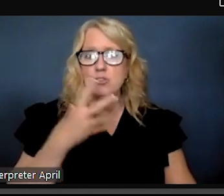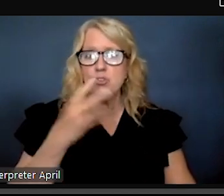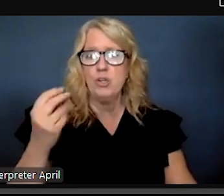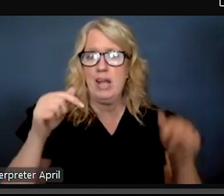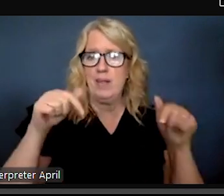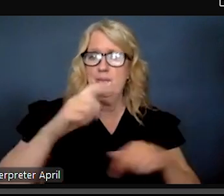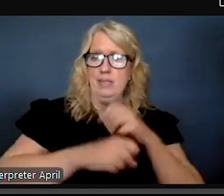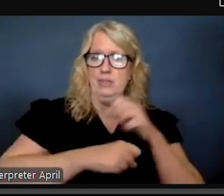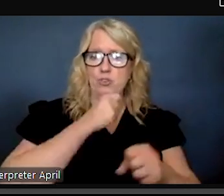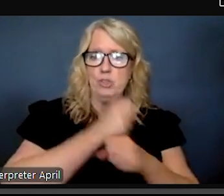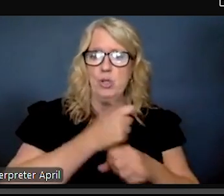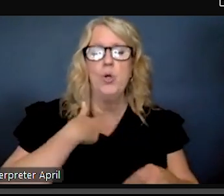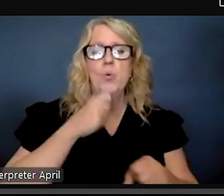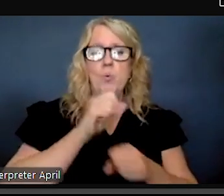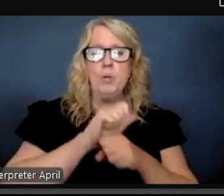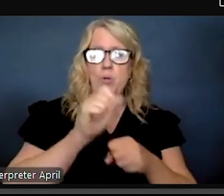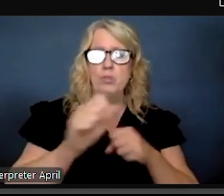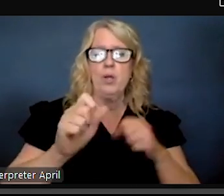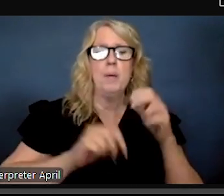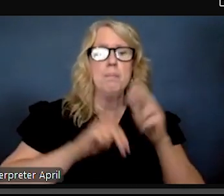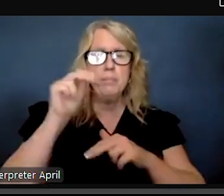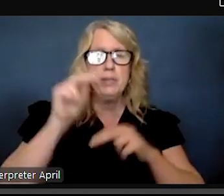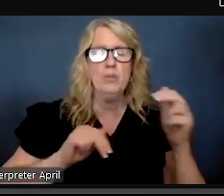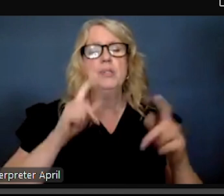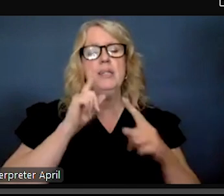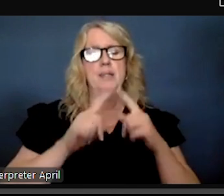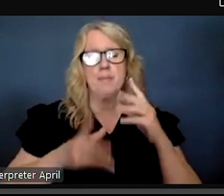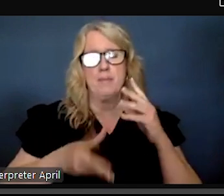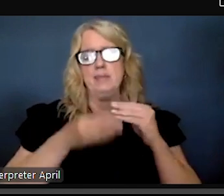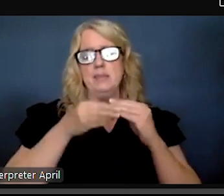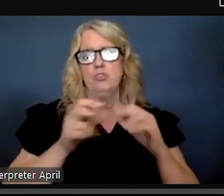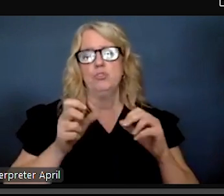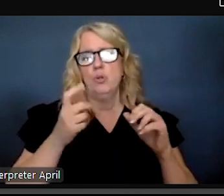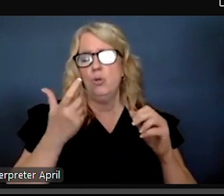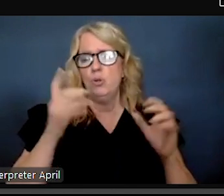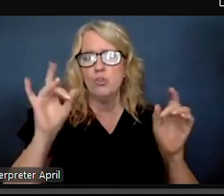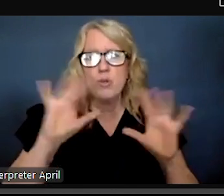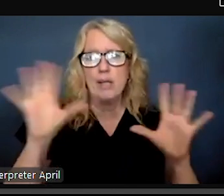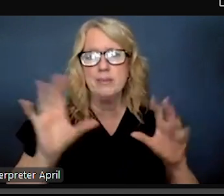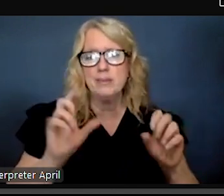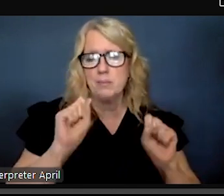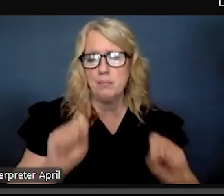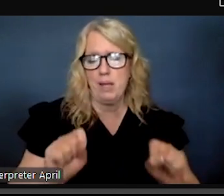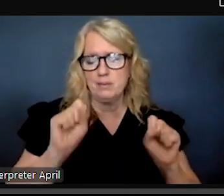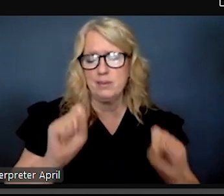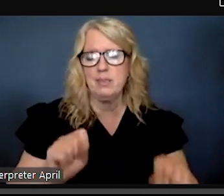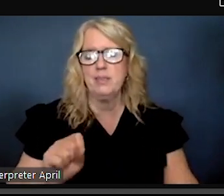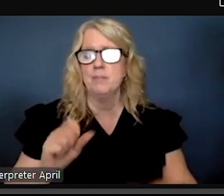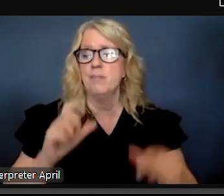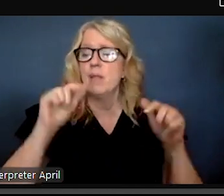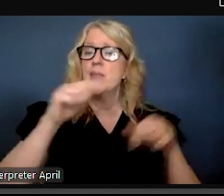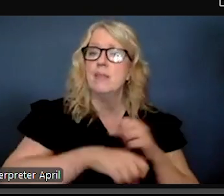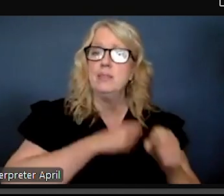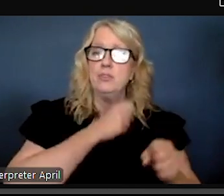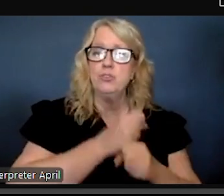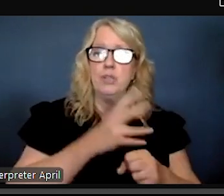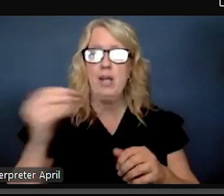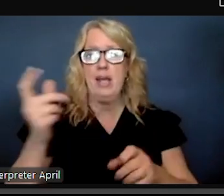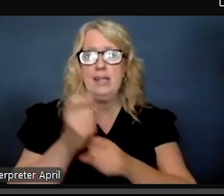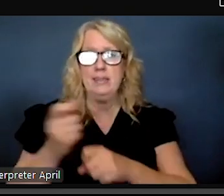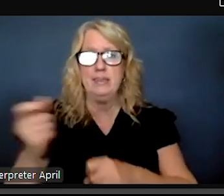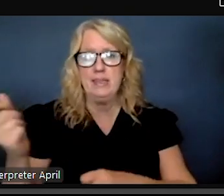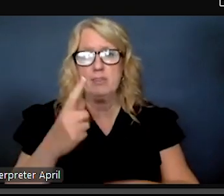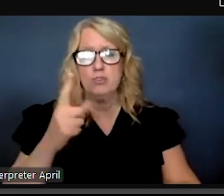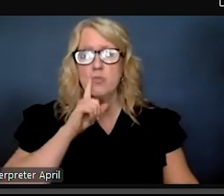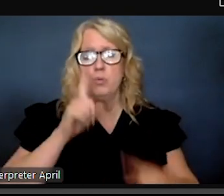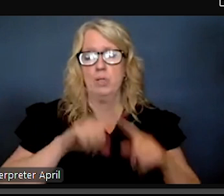really, we worked on building an additional crisis capacity within the state. And this year and next year is really going to focus